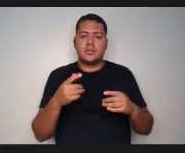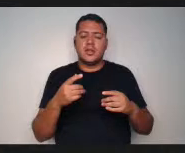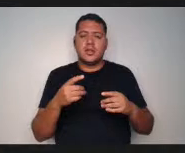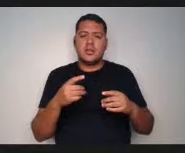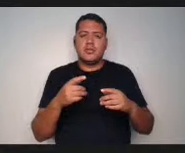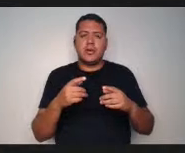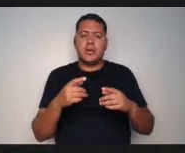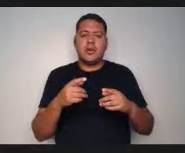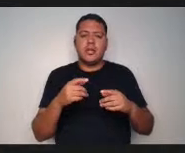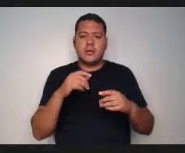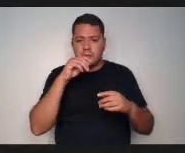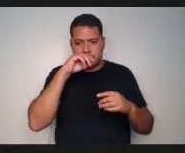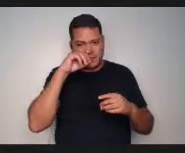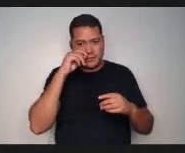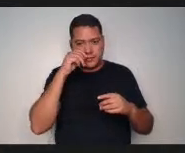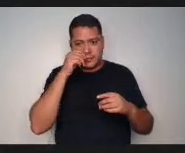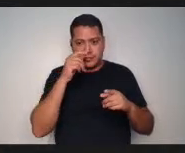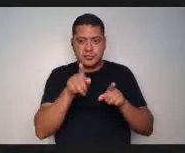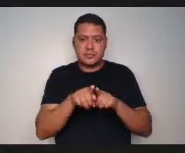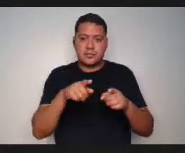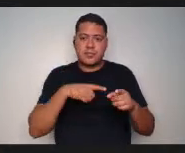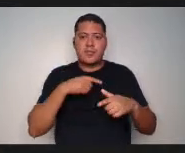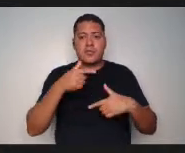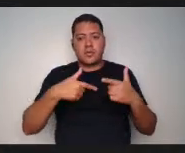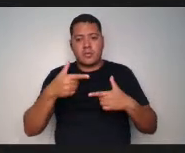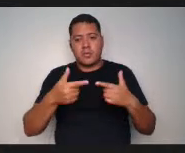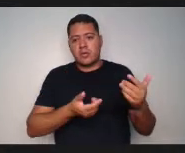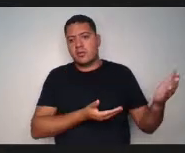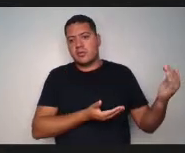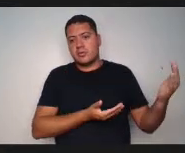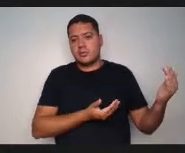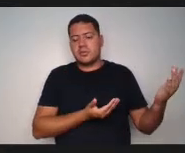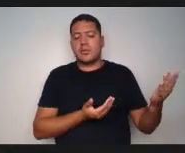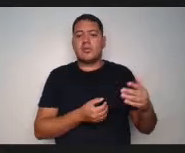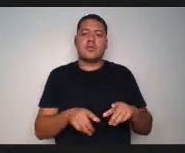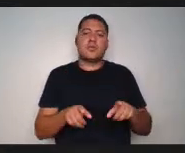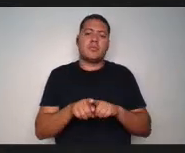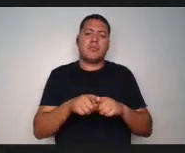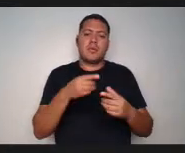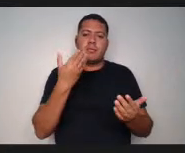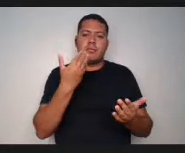they would get informally in a workplace setting.